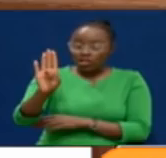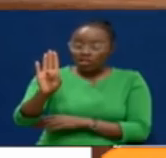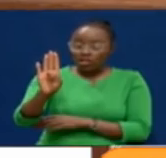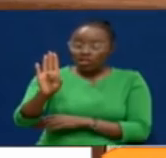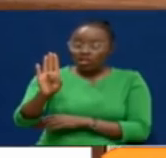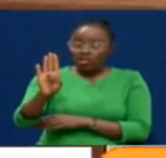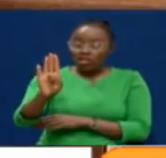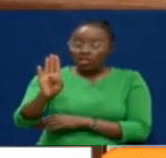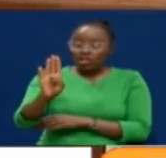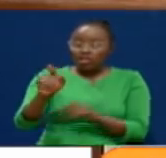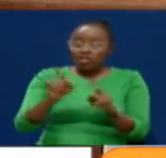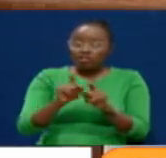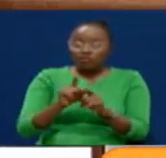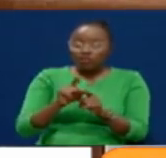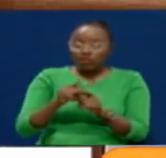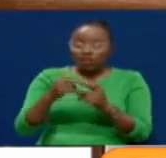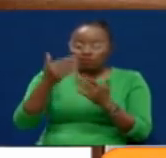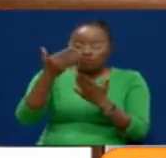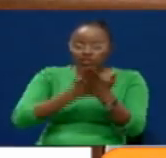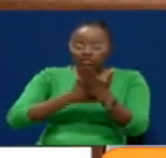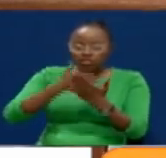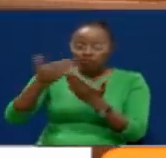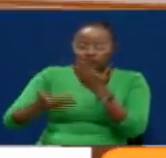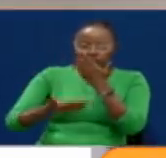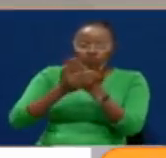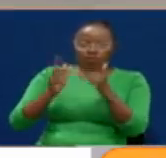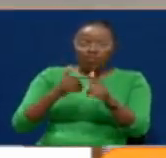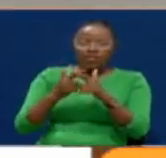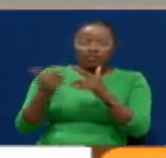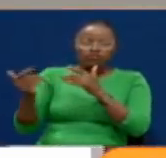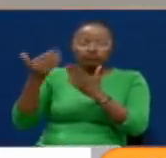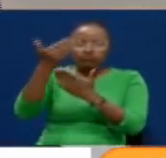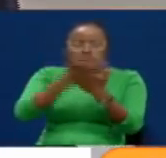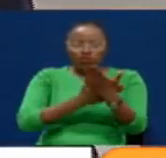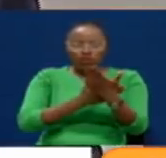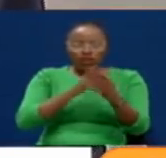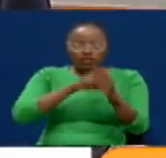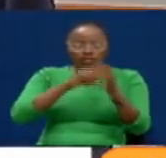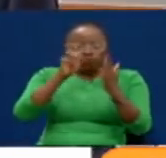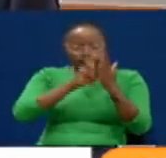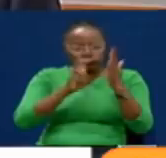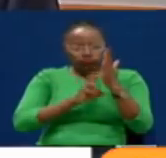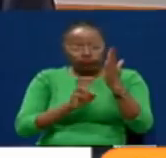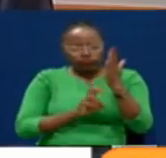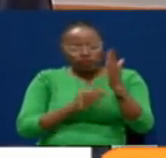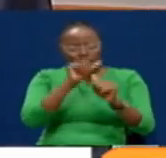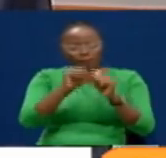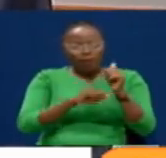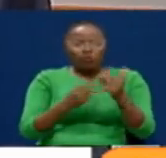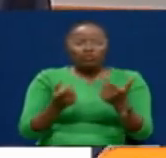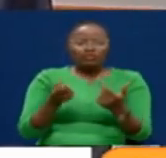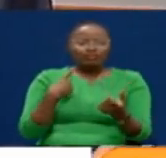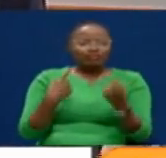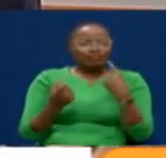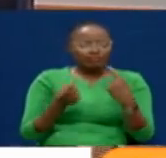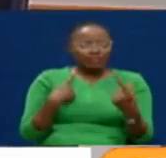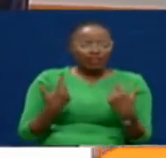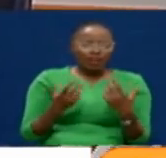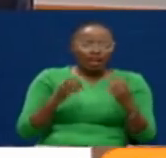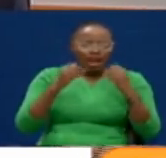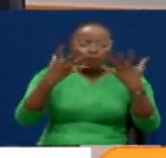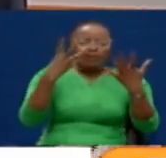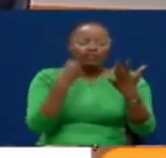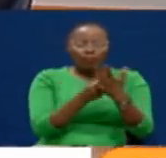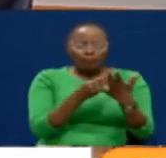And it was at the back page. Imagine. And then you come on the front page. Then when you read all the, it's about tea. Yes. The tea, the amount of money,